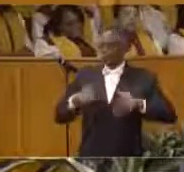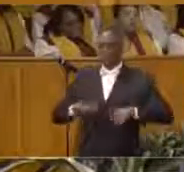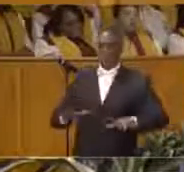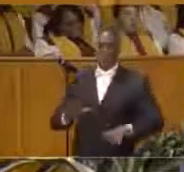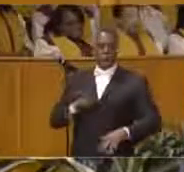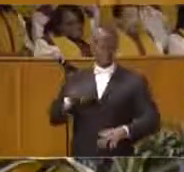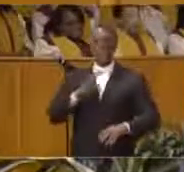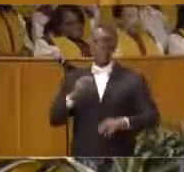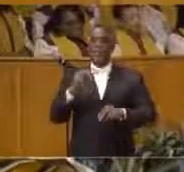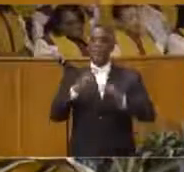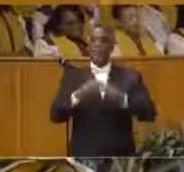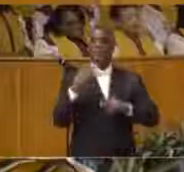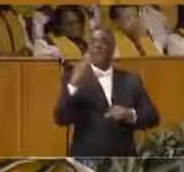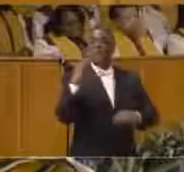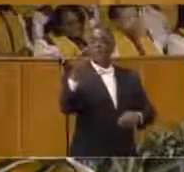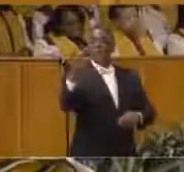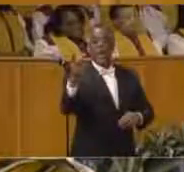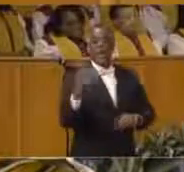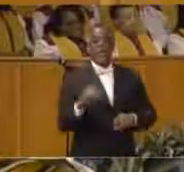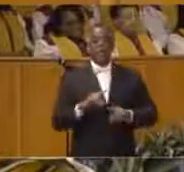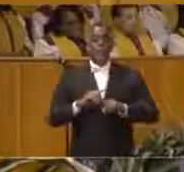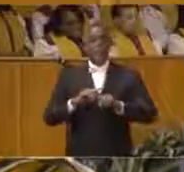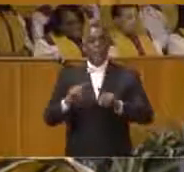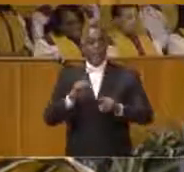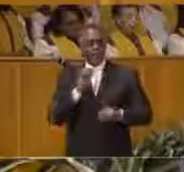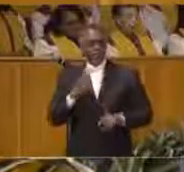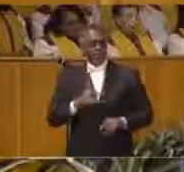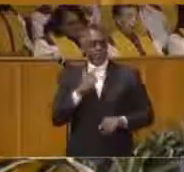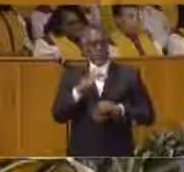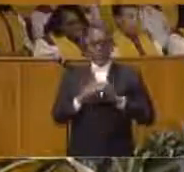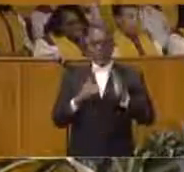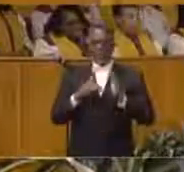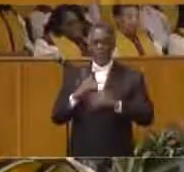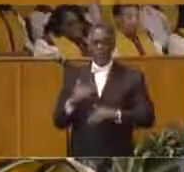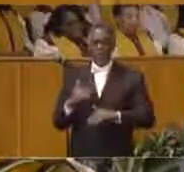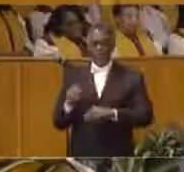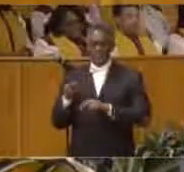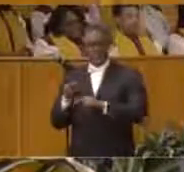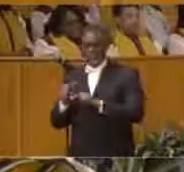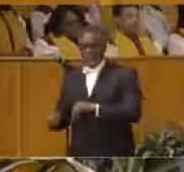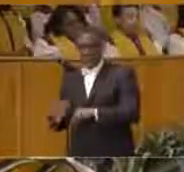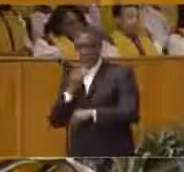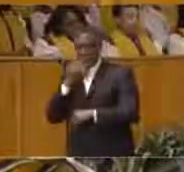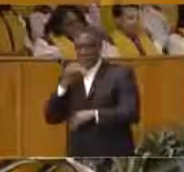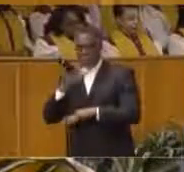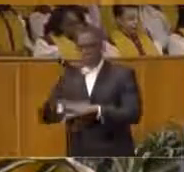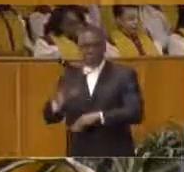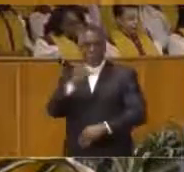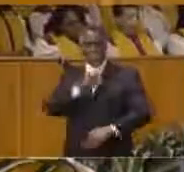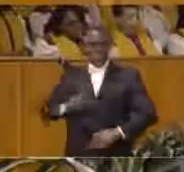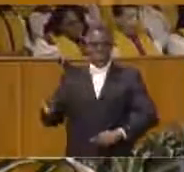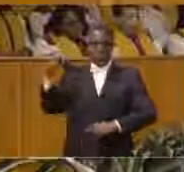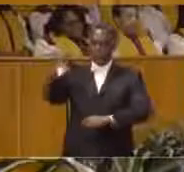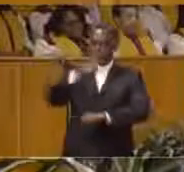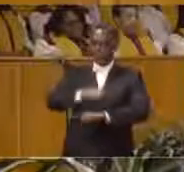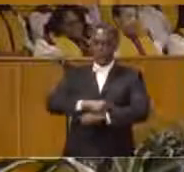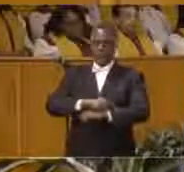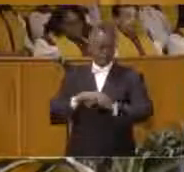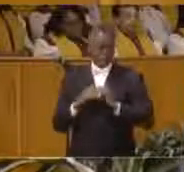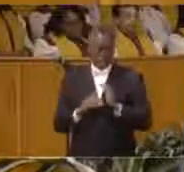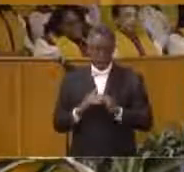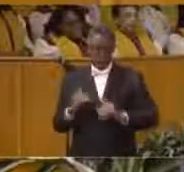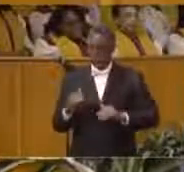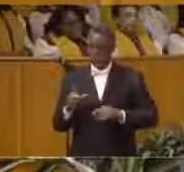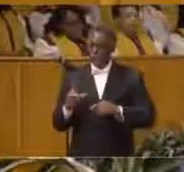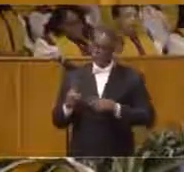I am. I sit in the back. But I got to go to church because I don't feel right sitting at home on the Lord's Day. And you